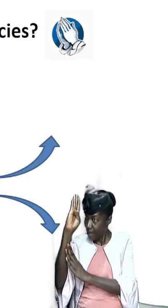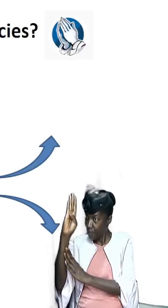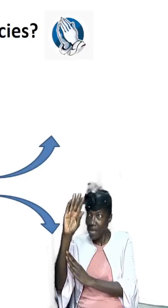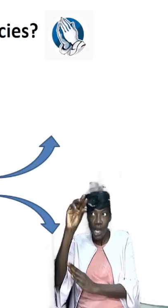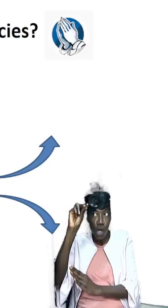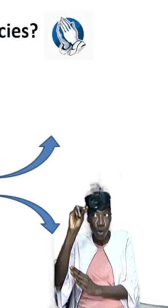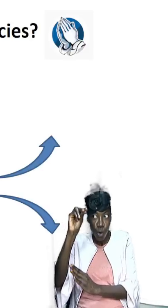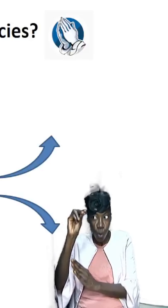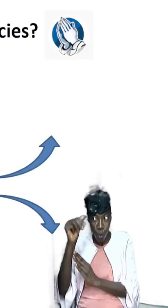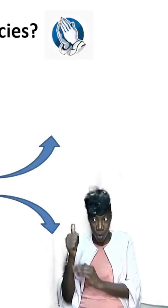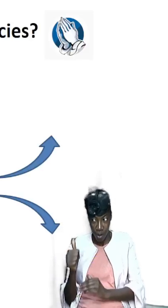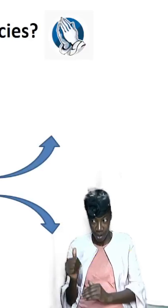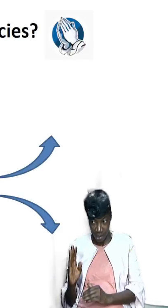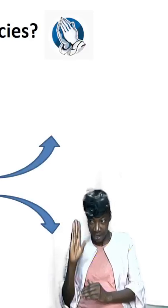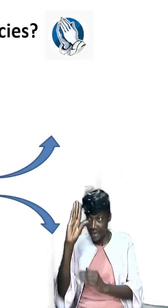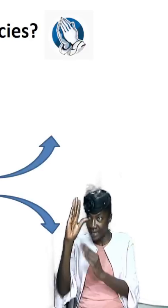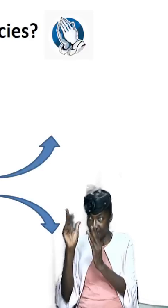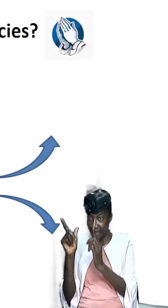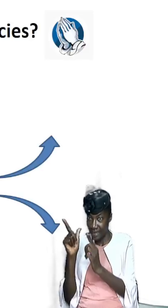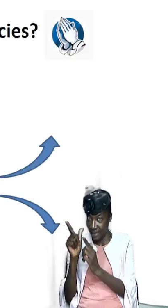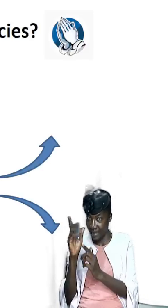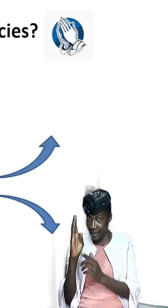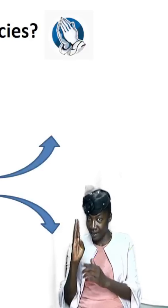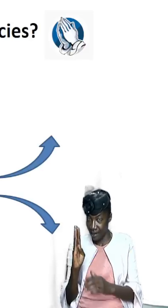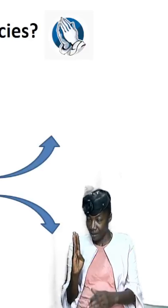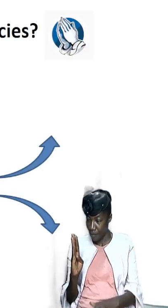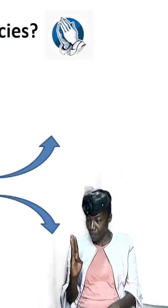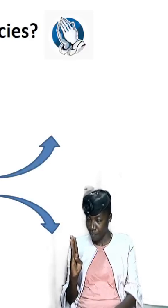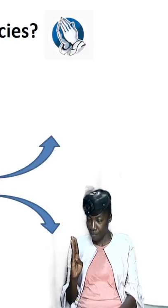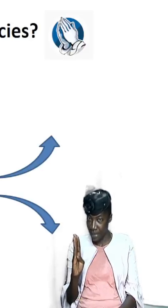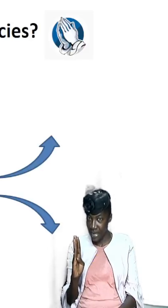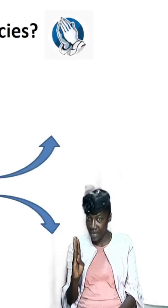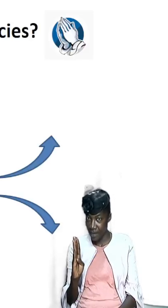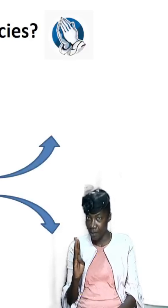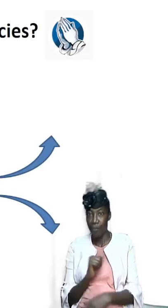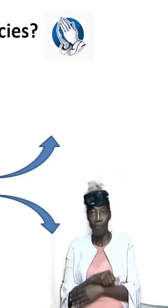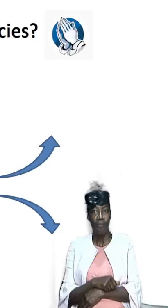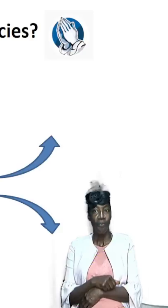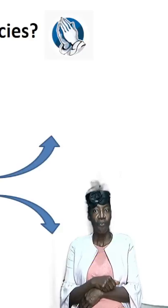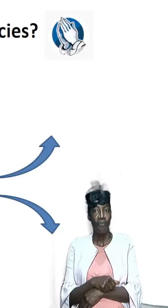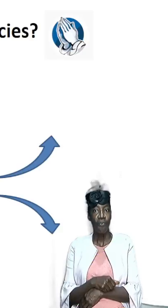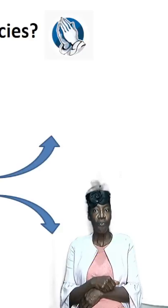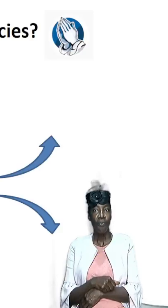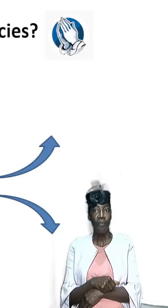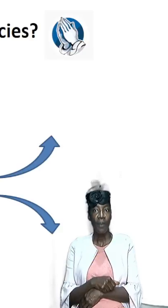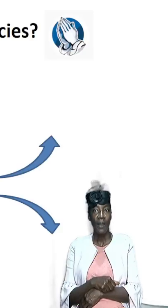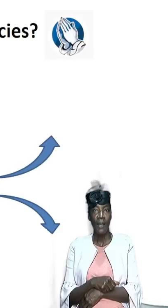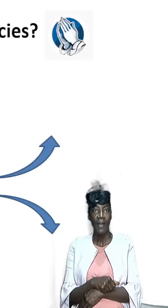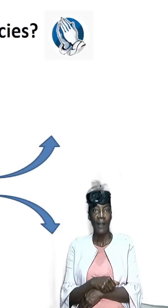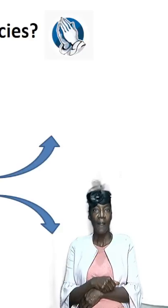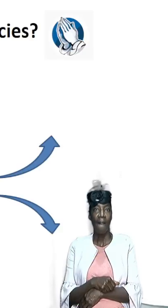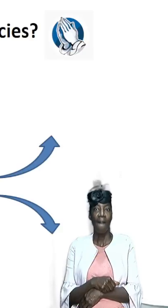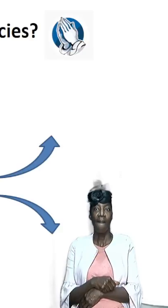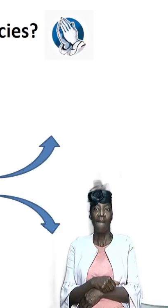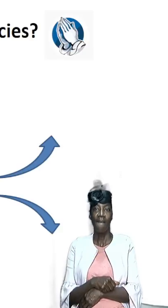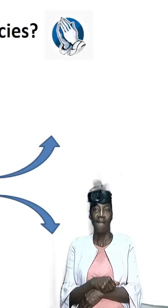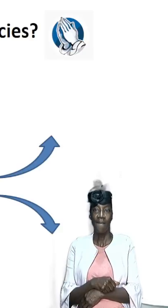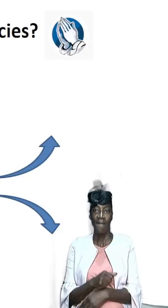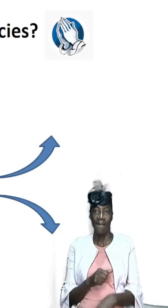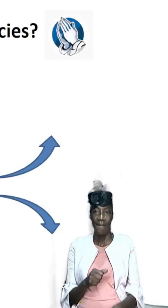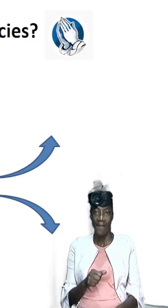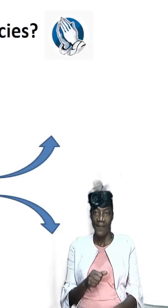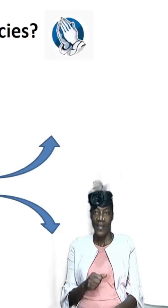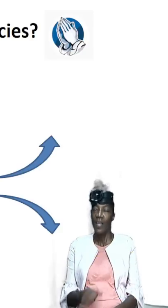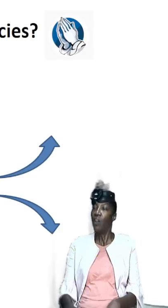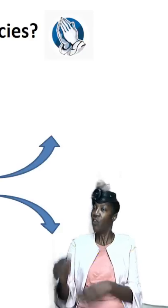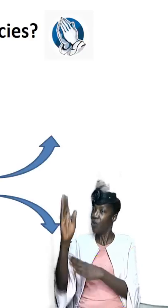B, right? Notice that there is no common B in their gene pool. It is just